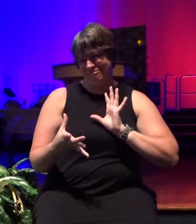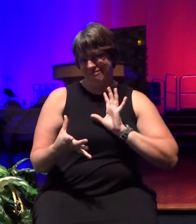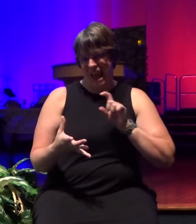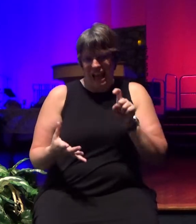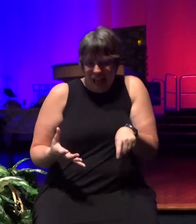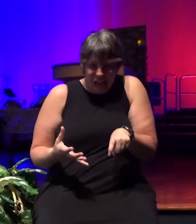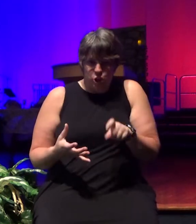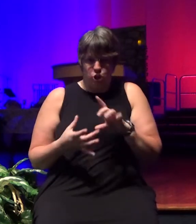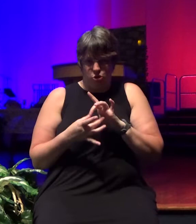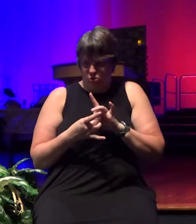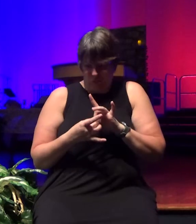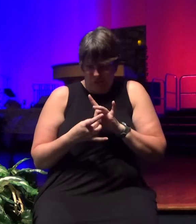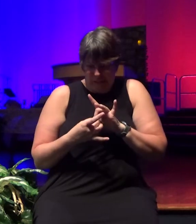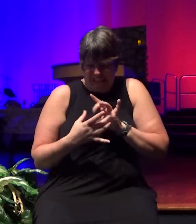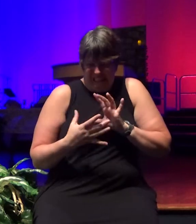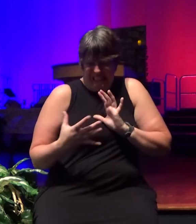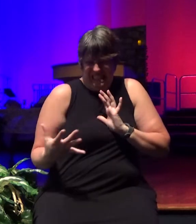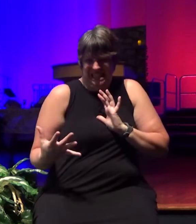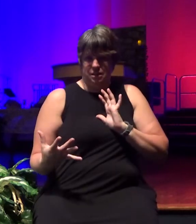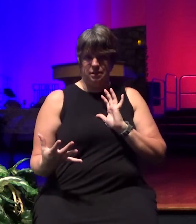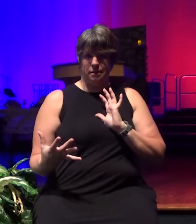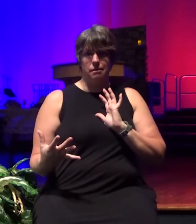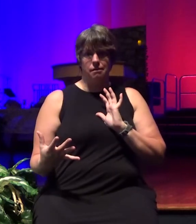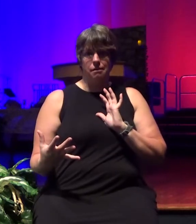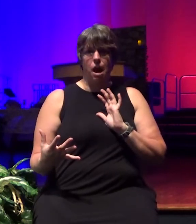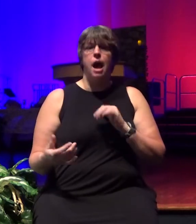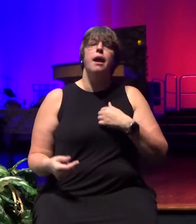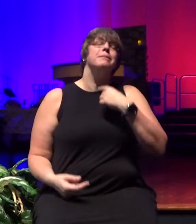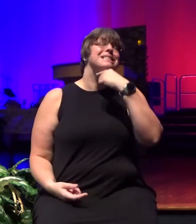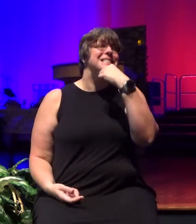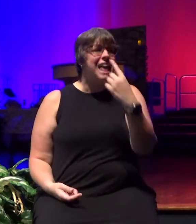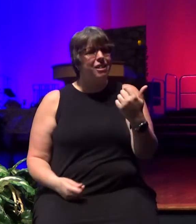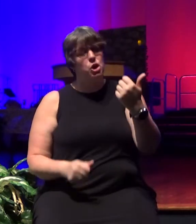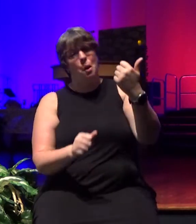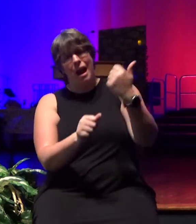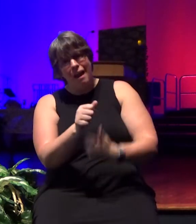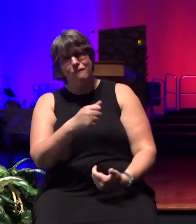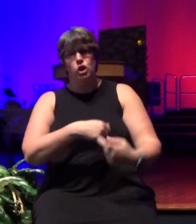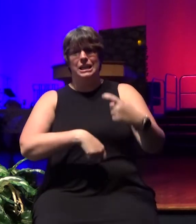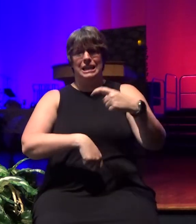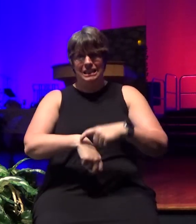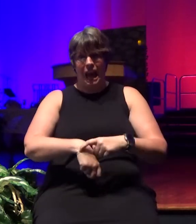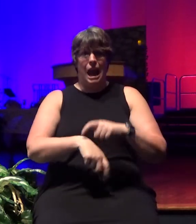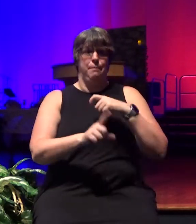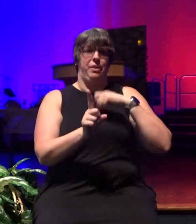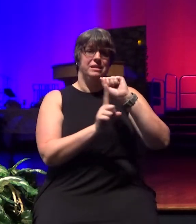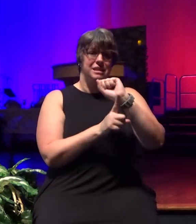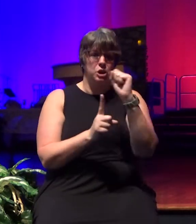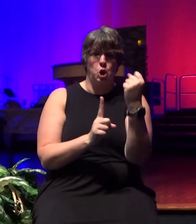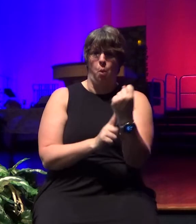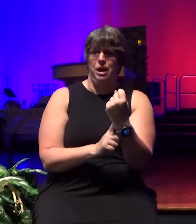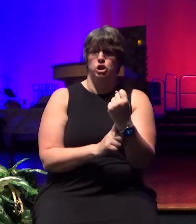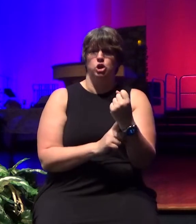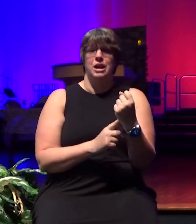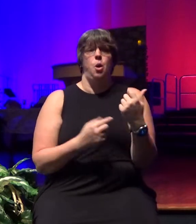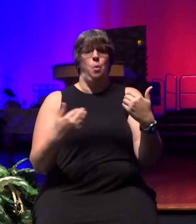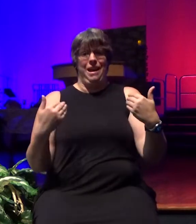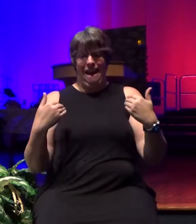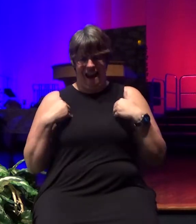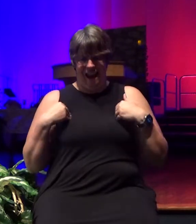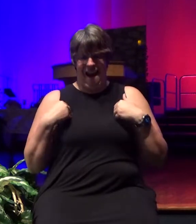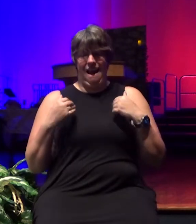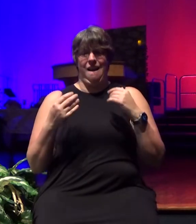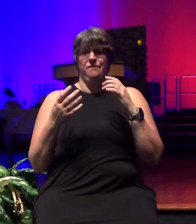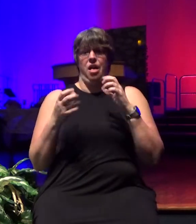And I'm telling you, in every betrayal or resentment any one of us can have, it has the opportunity. The soul will use it to